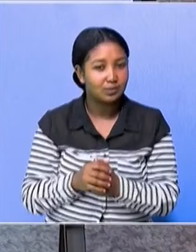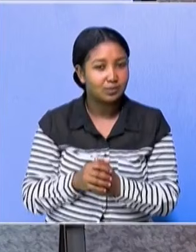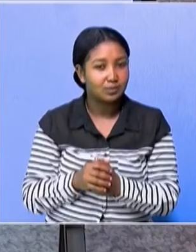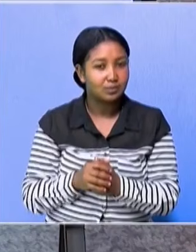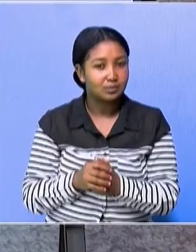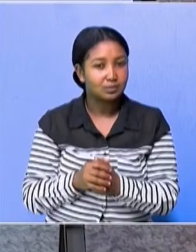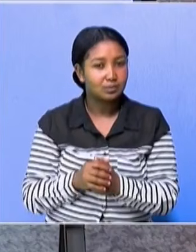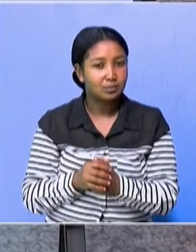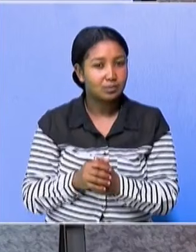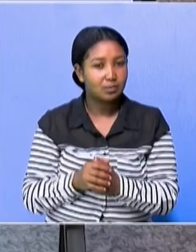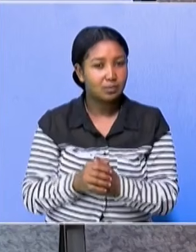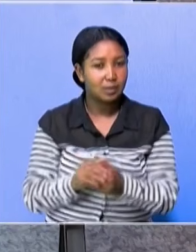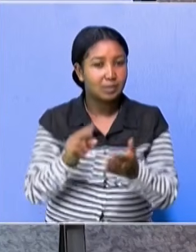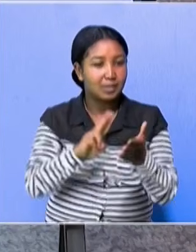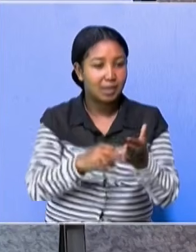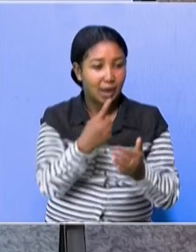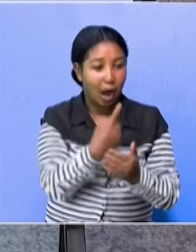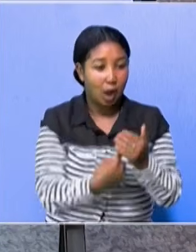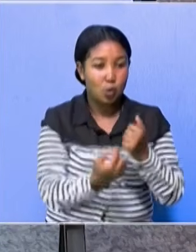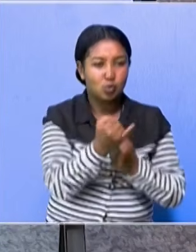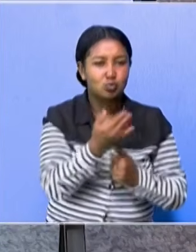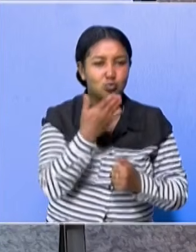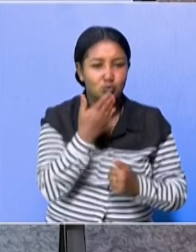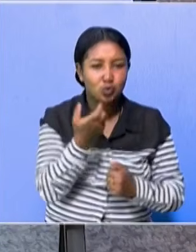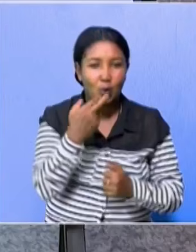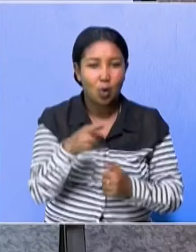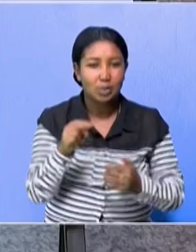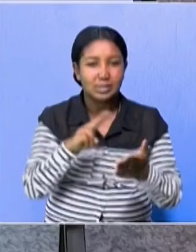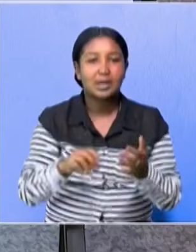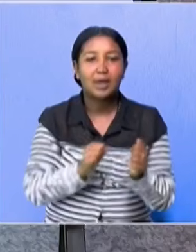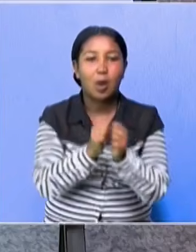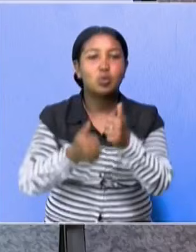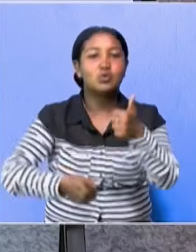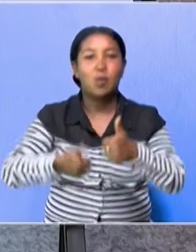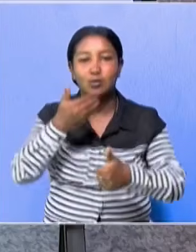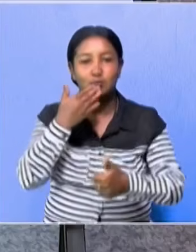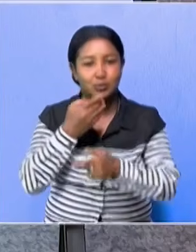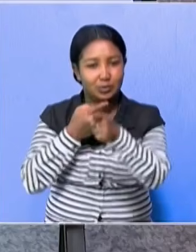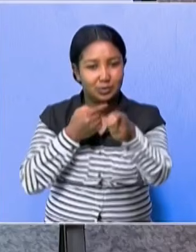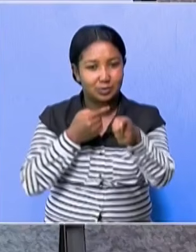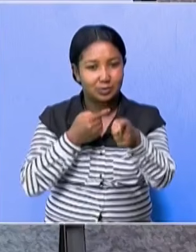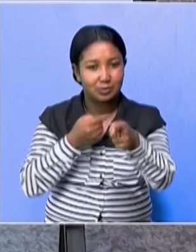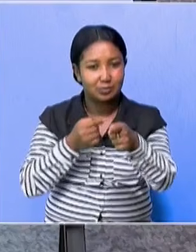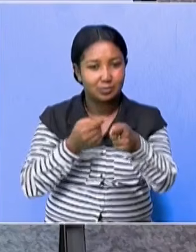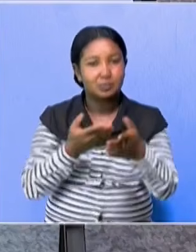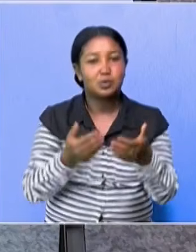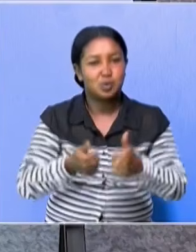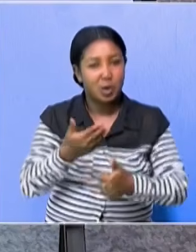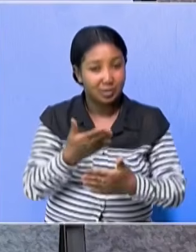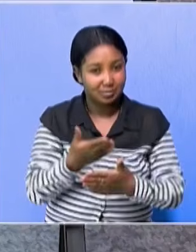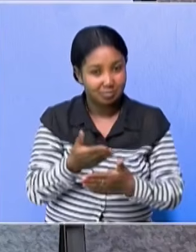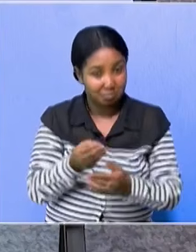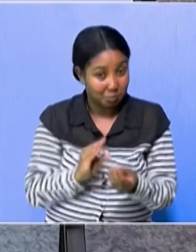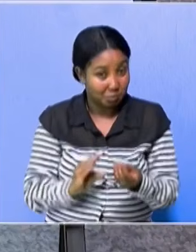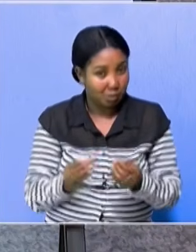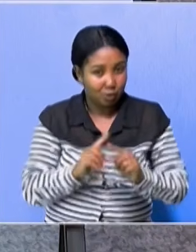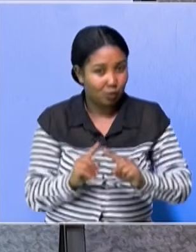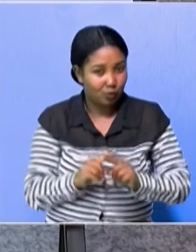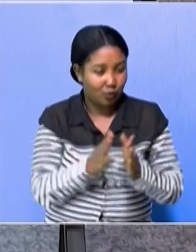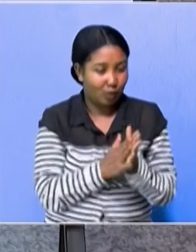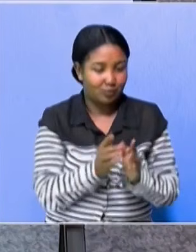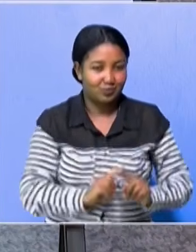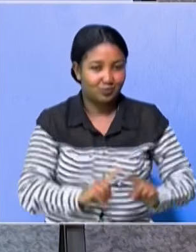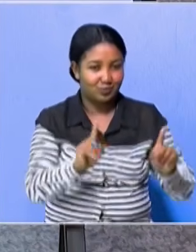is, studying alone is good or studying in groups. Which one is very important? Yeah, it's depend on the interest